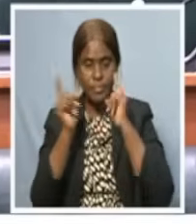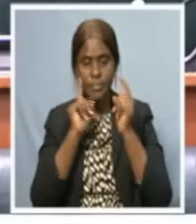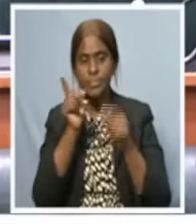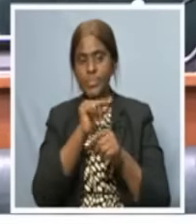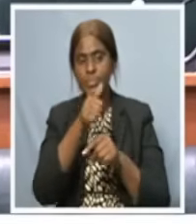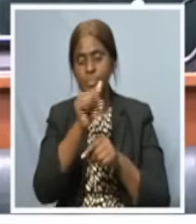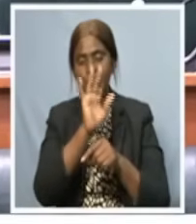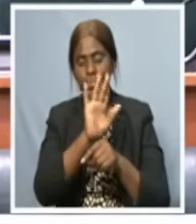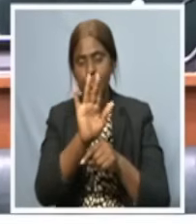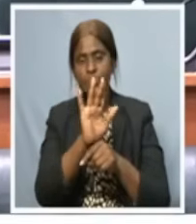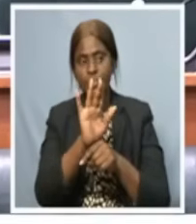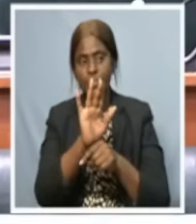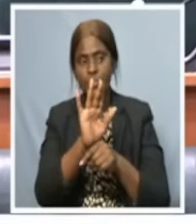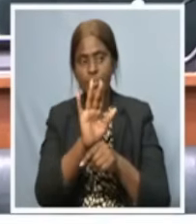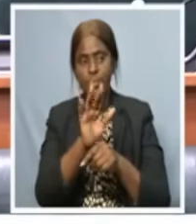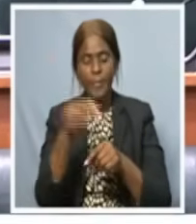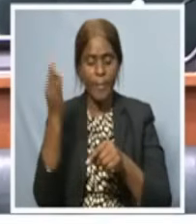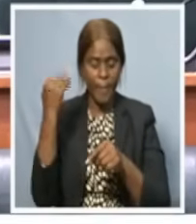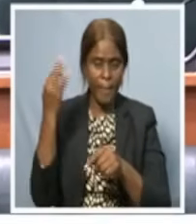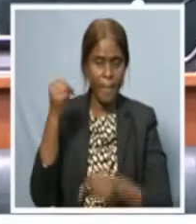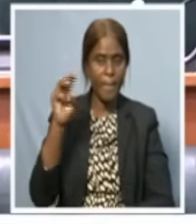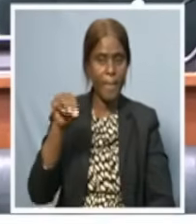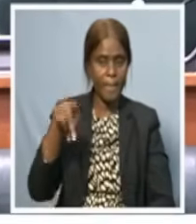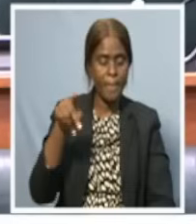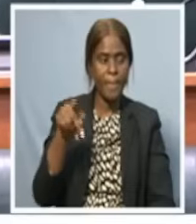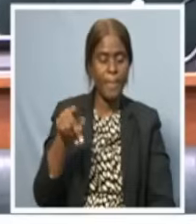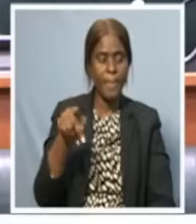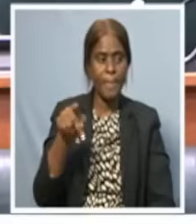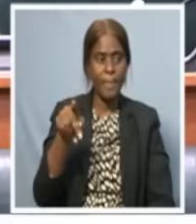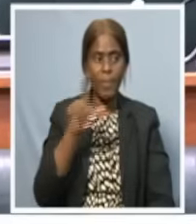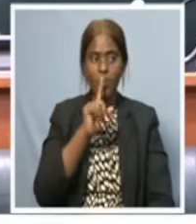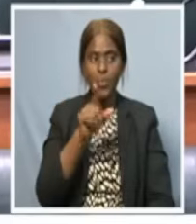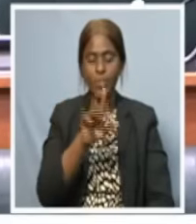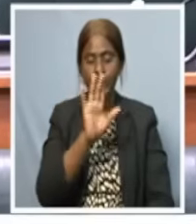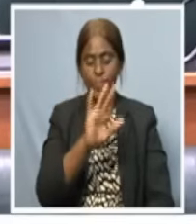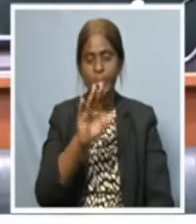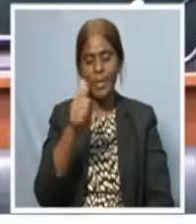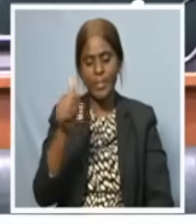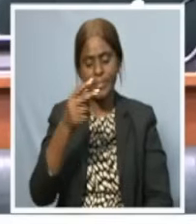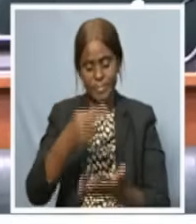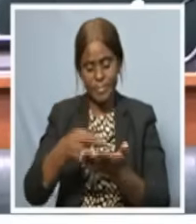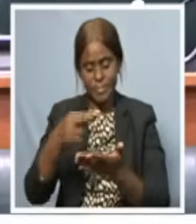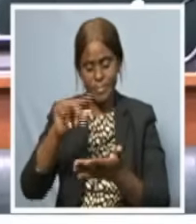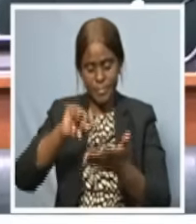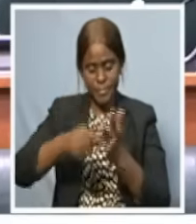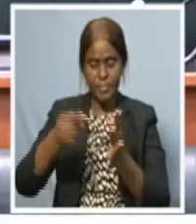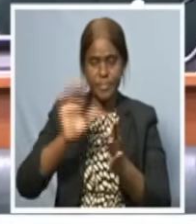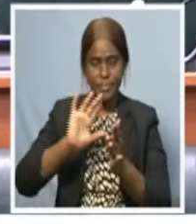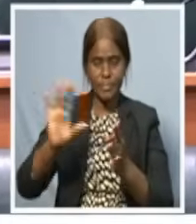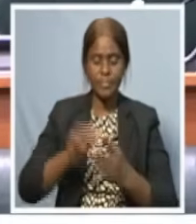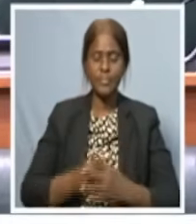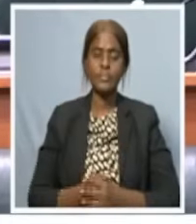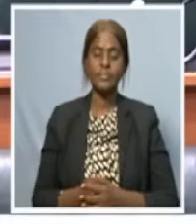that the former MP is raising a point of order.